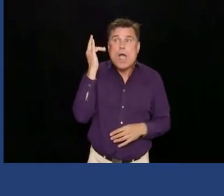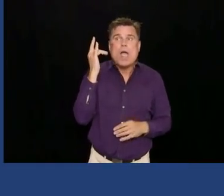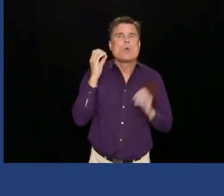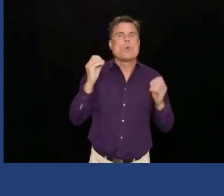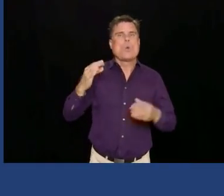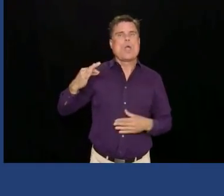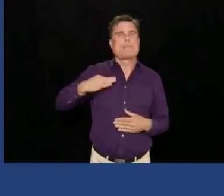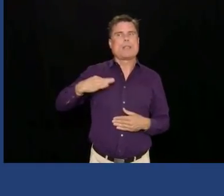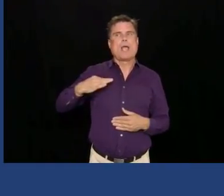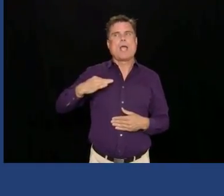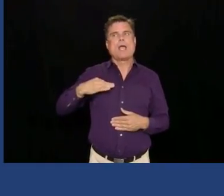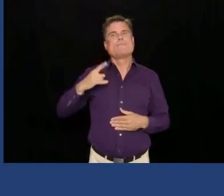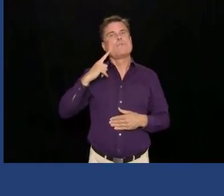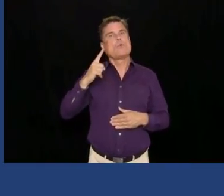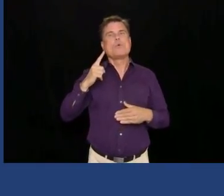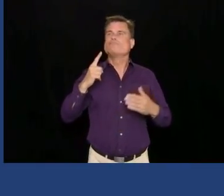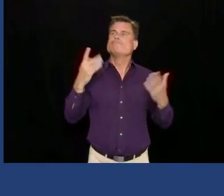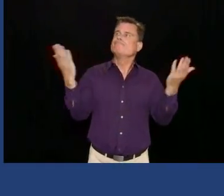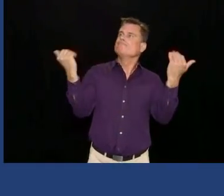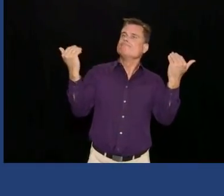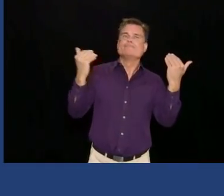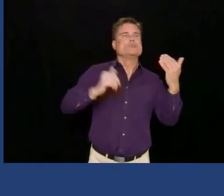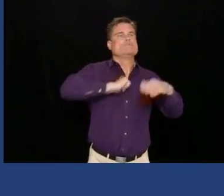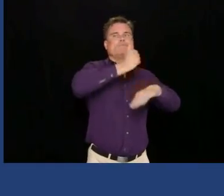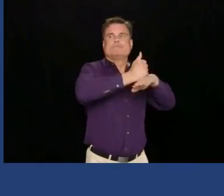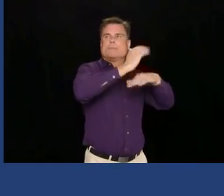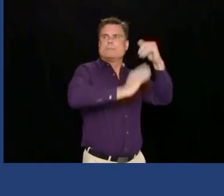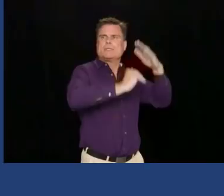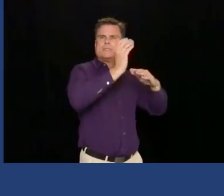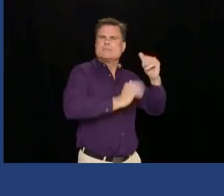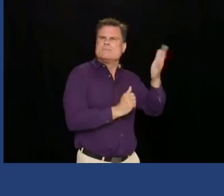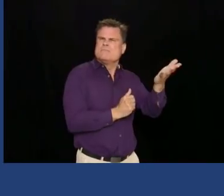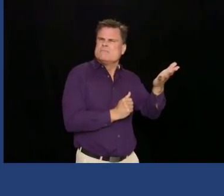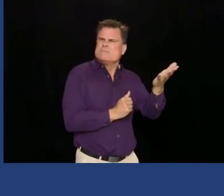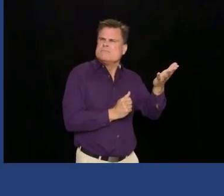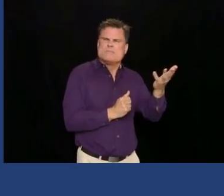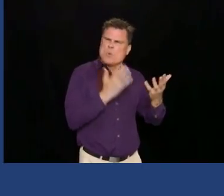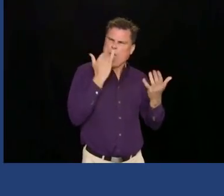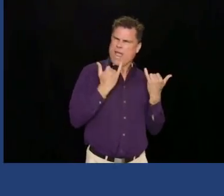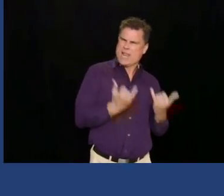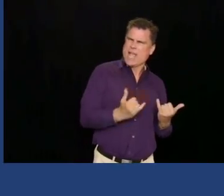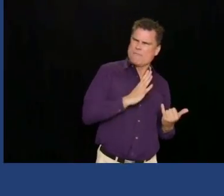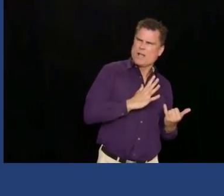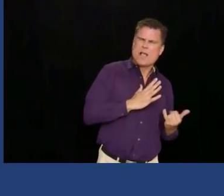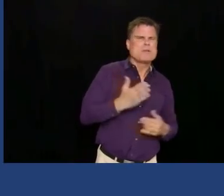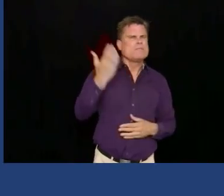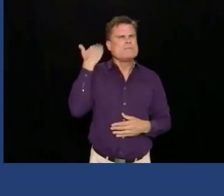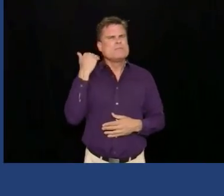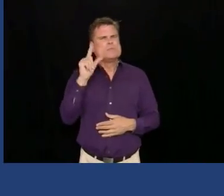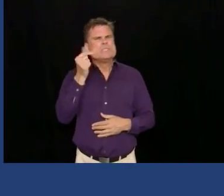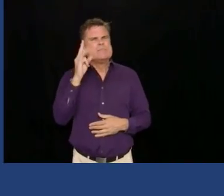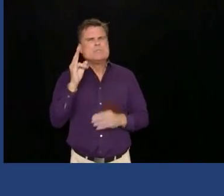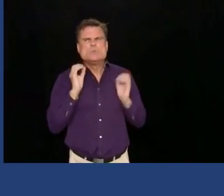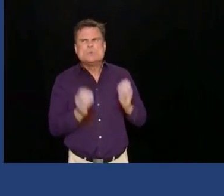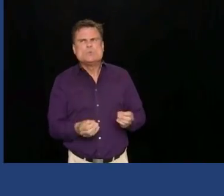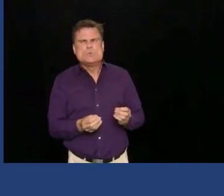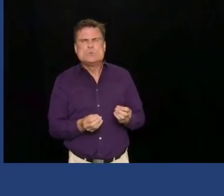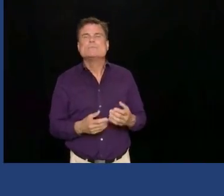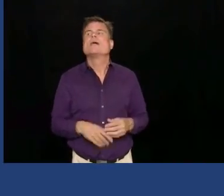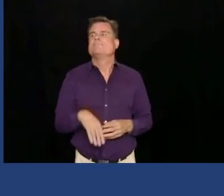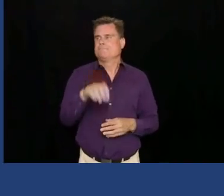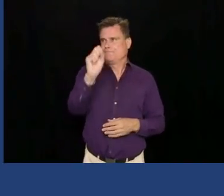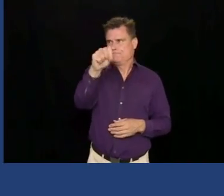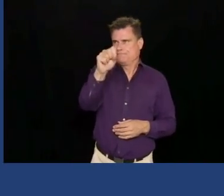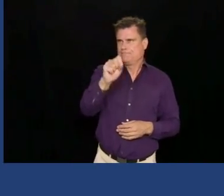found. Do you expect this to be different this time, and why would that be? Yes, we've increased the number of beds there,